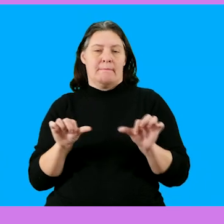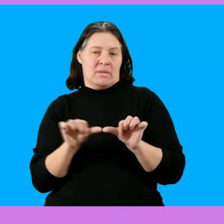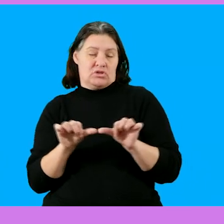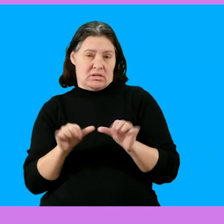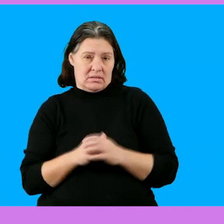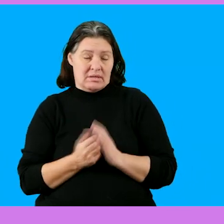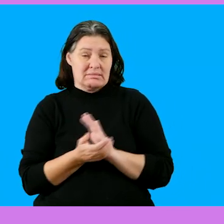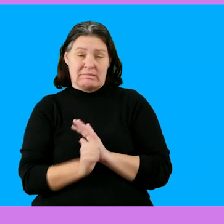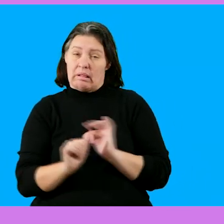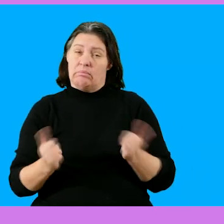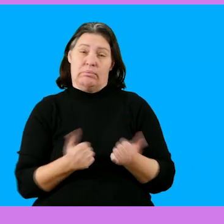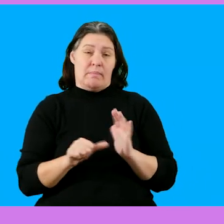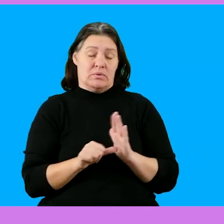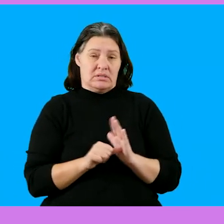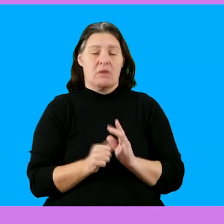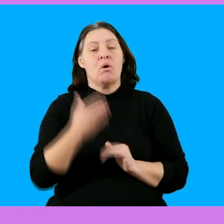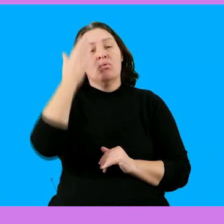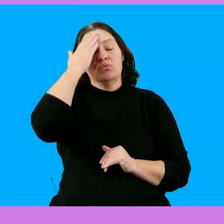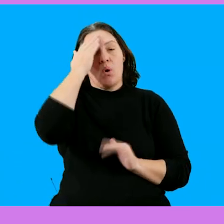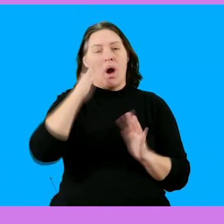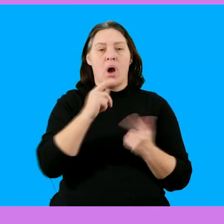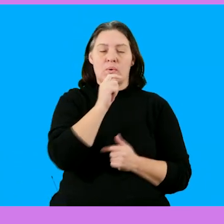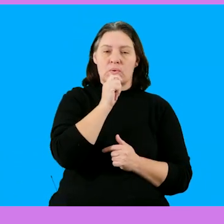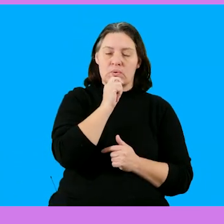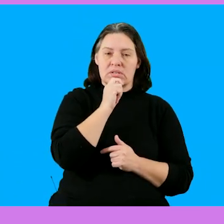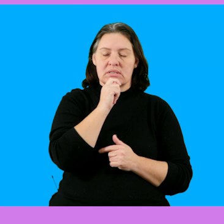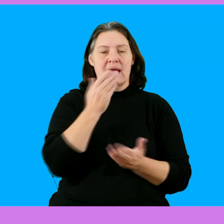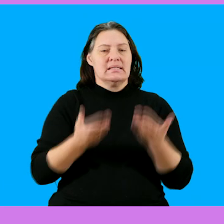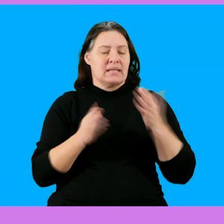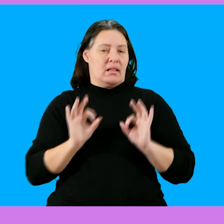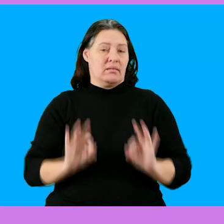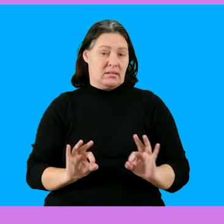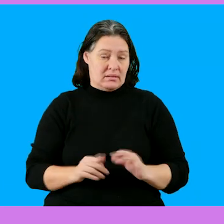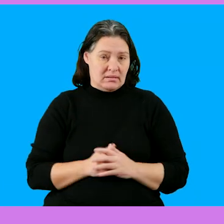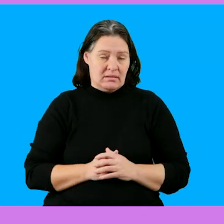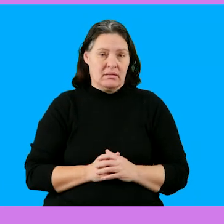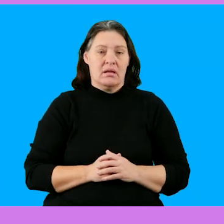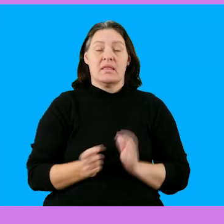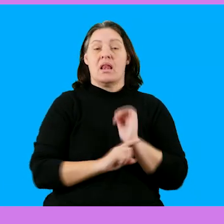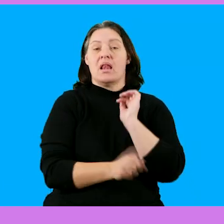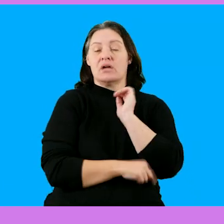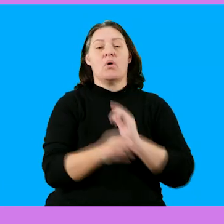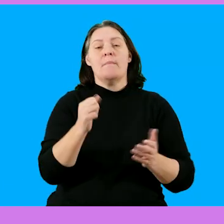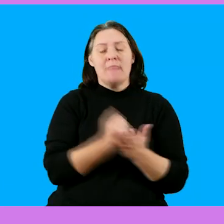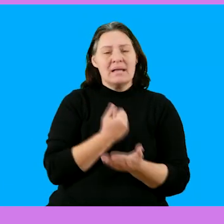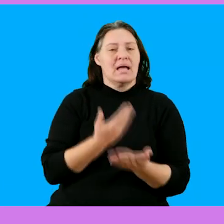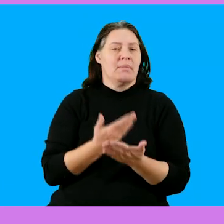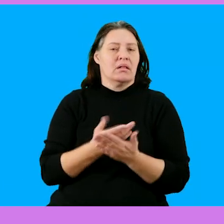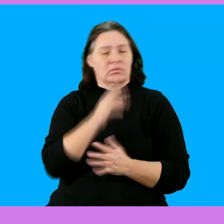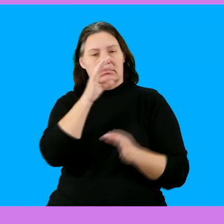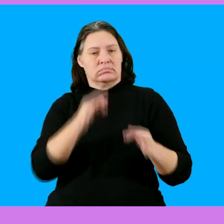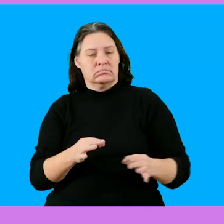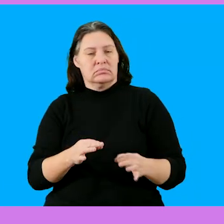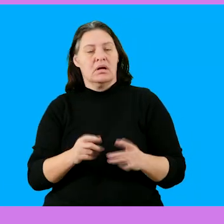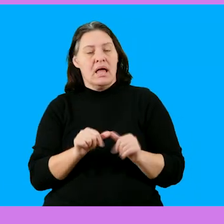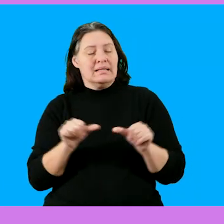Very important skill. And then know how to use scales successfully. Okay, then lastly, you must be able to determine